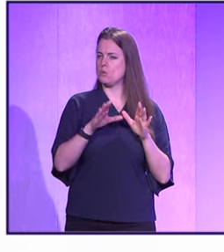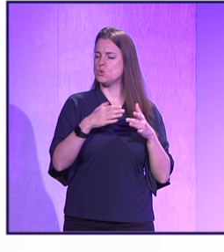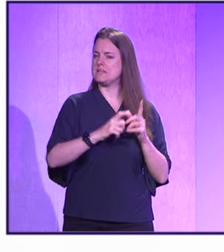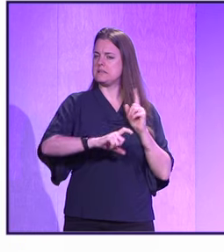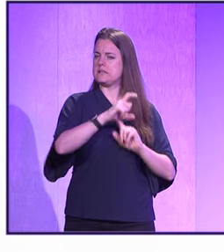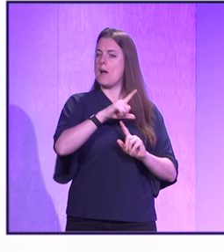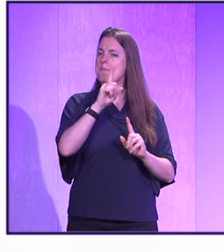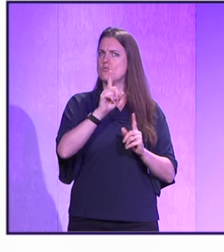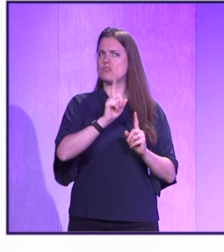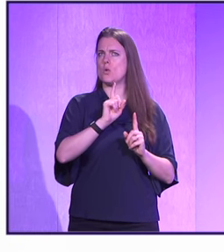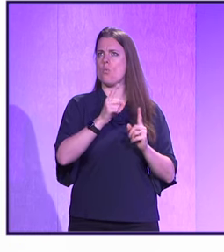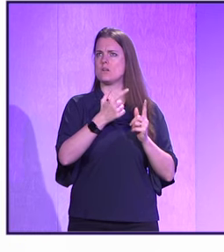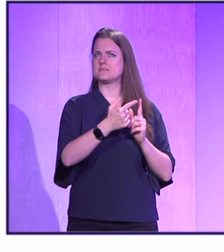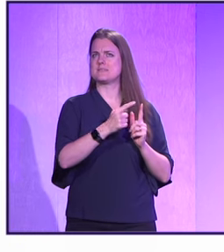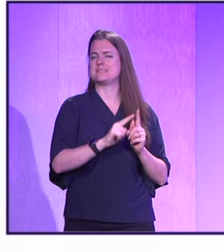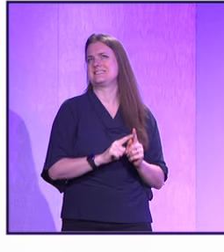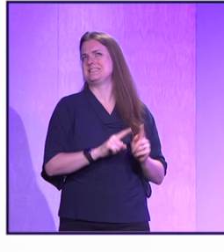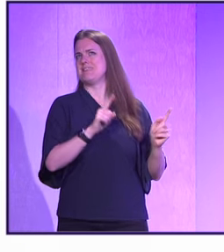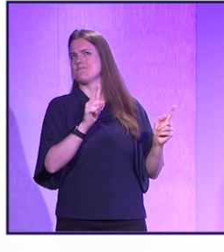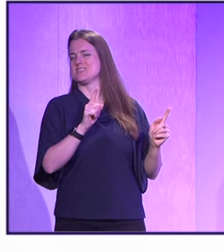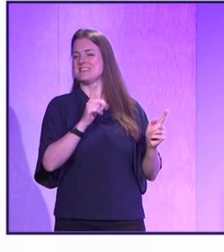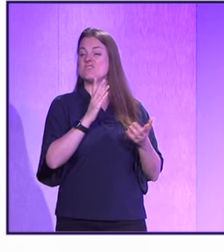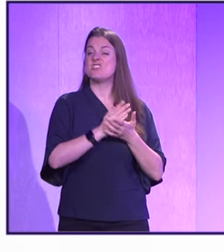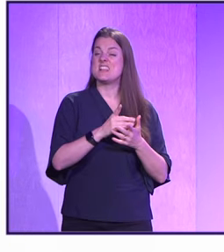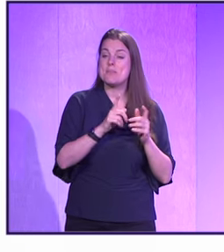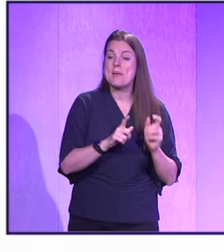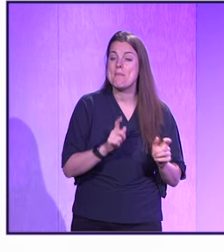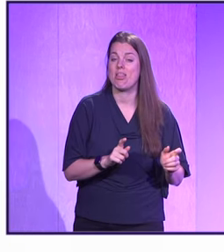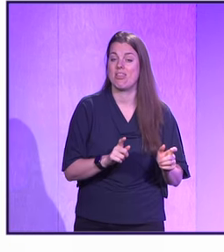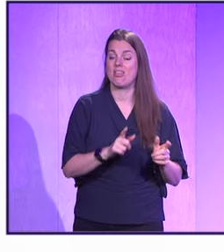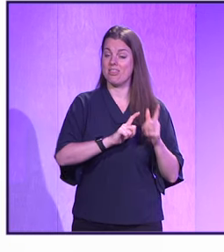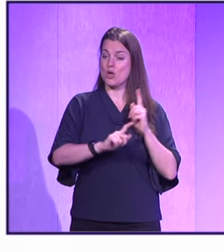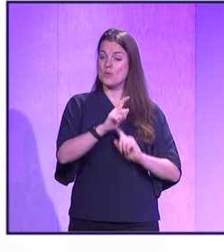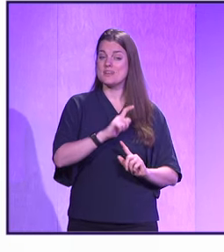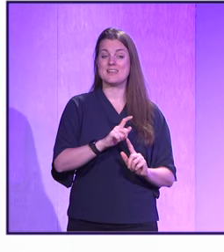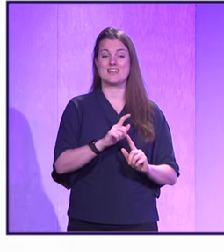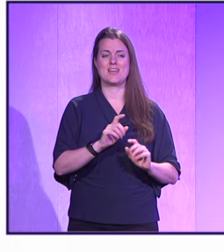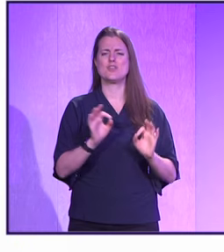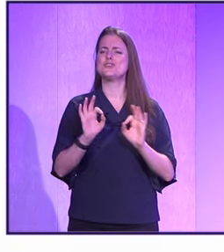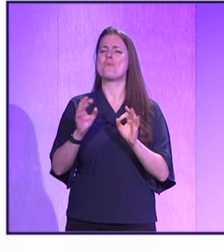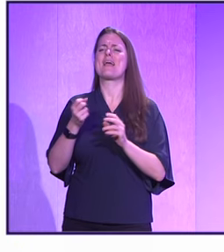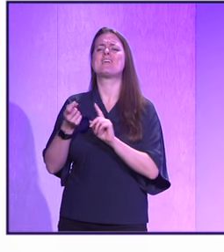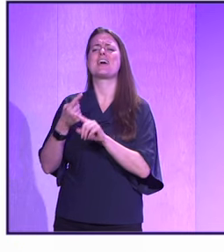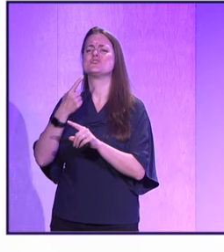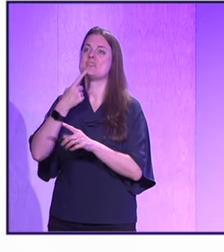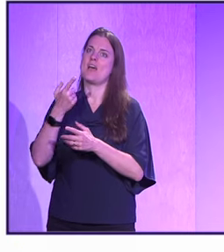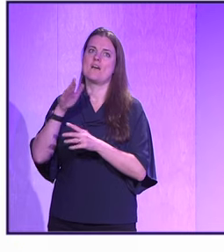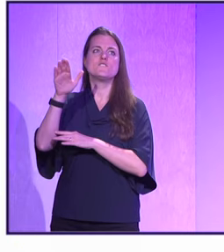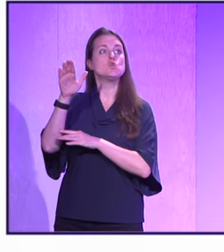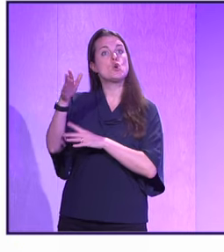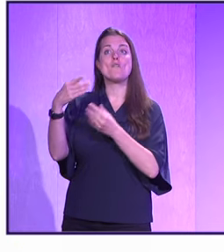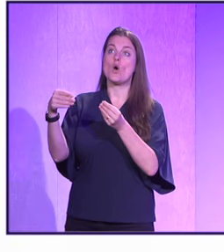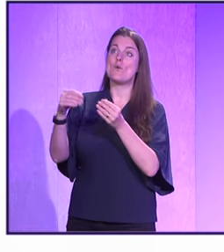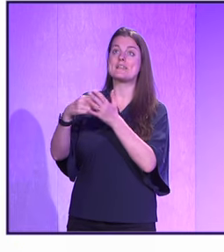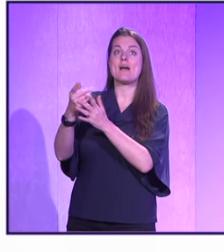part of the DevOps community, the thing that has made the difference to me is the people, it's the community. I don't